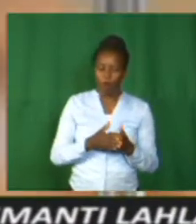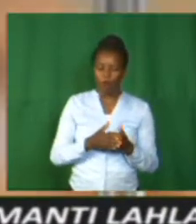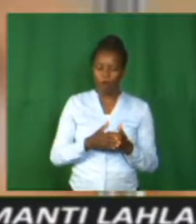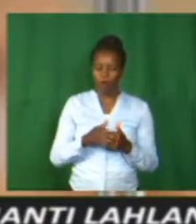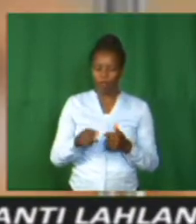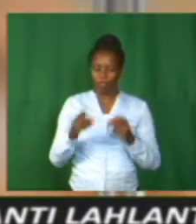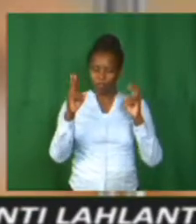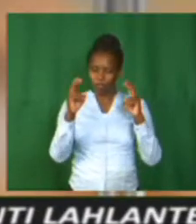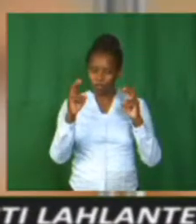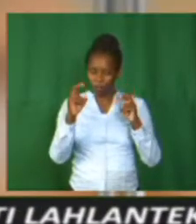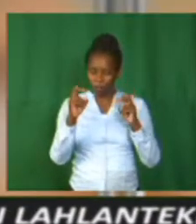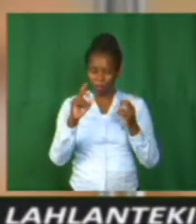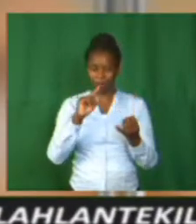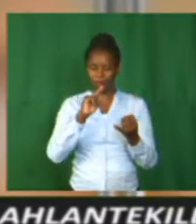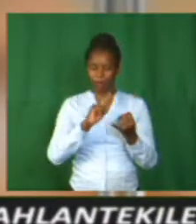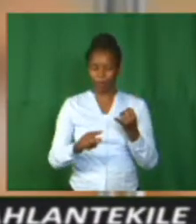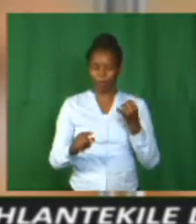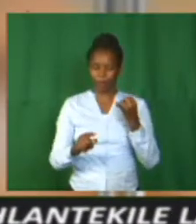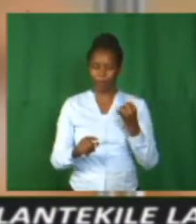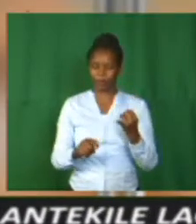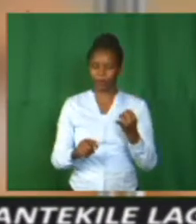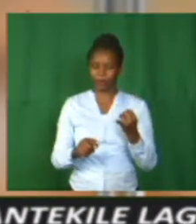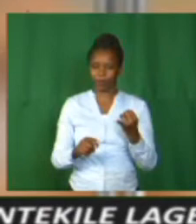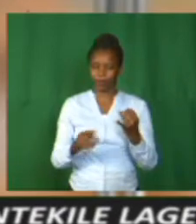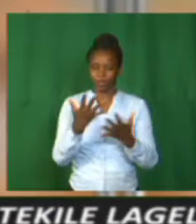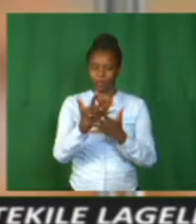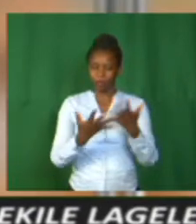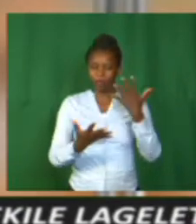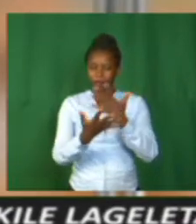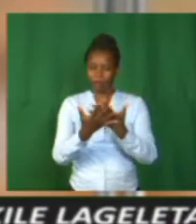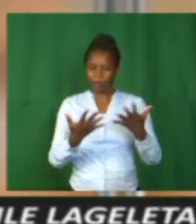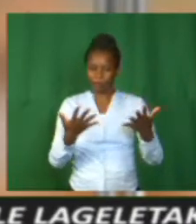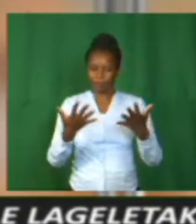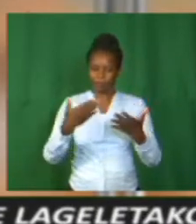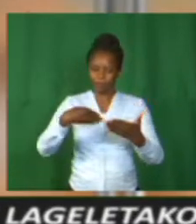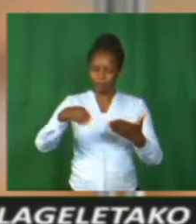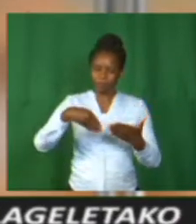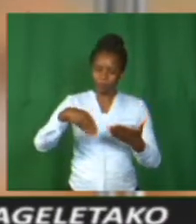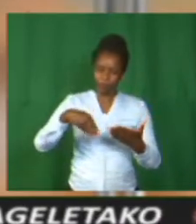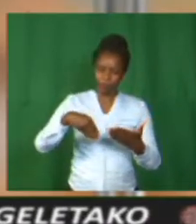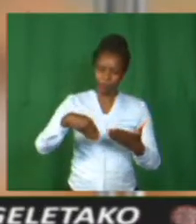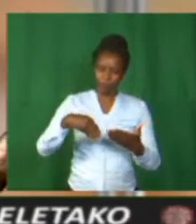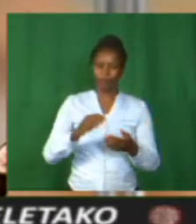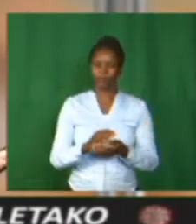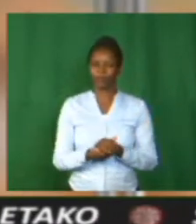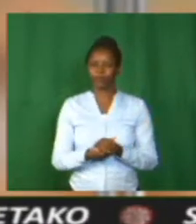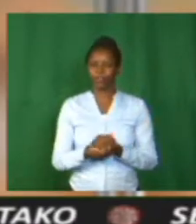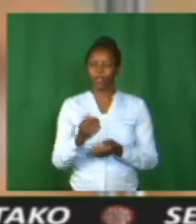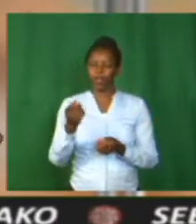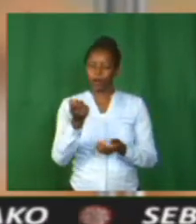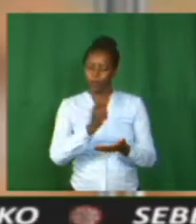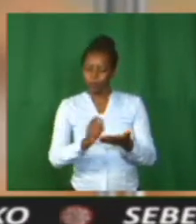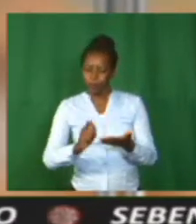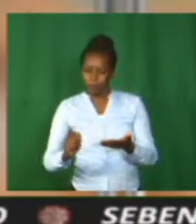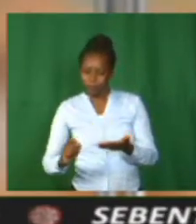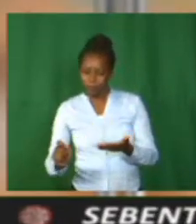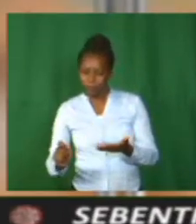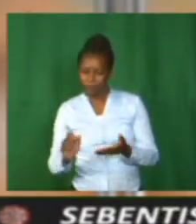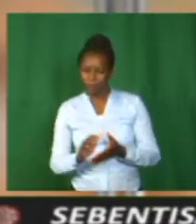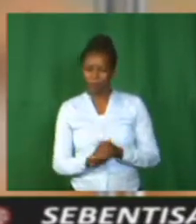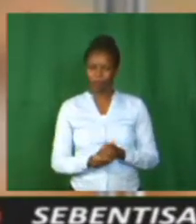lesson, the learner should have a graph book or graph paper somewhere, and of course a pencil and